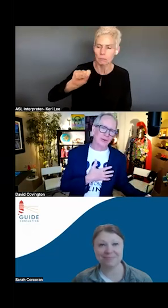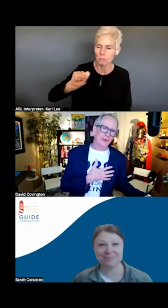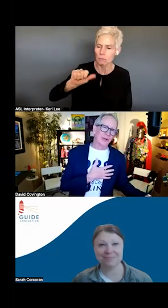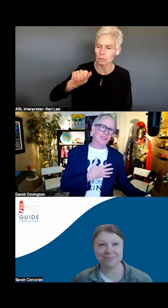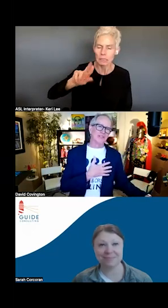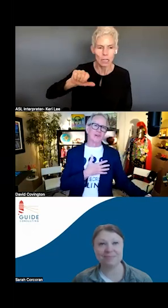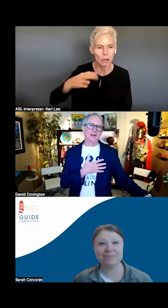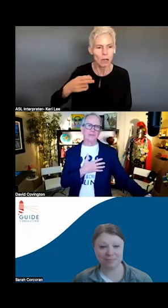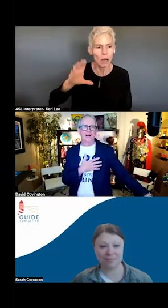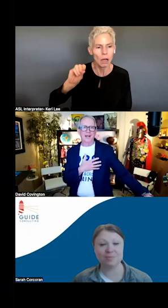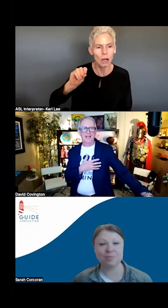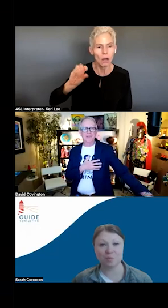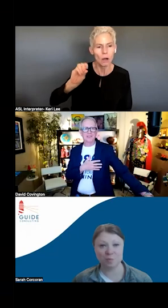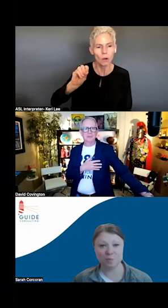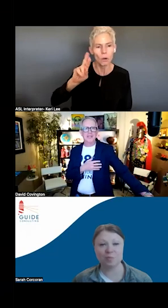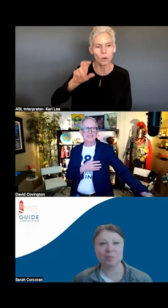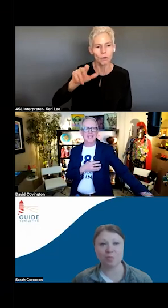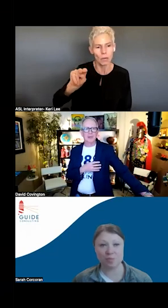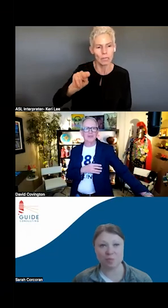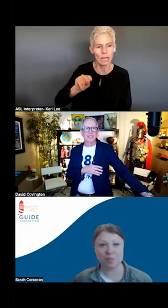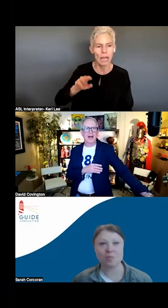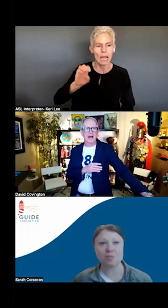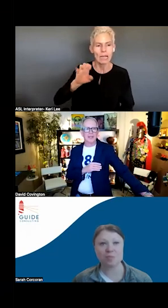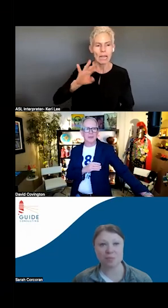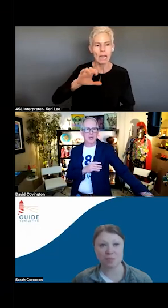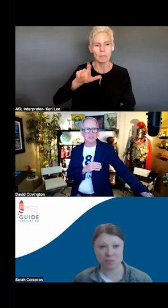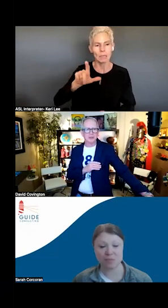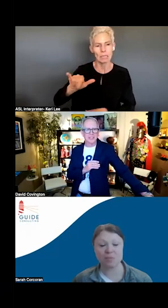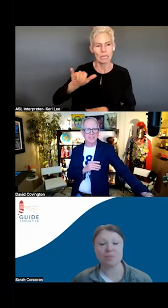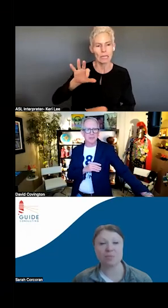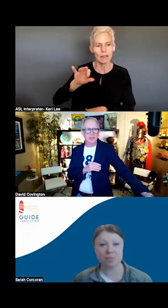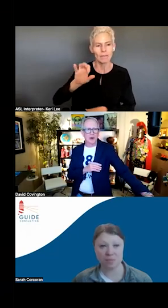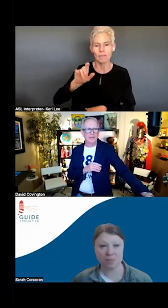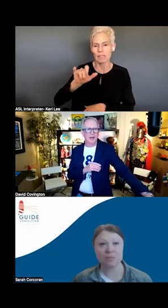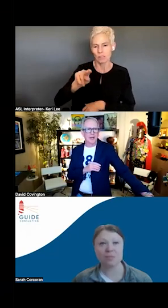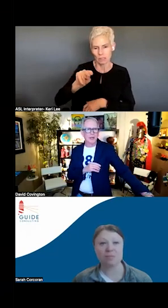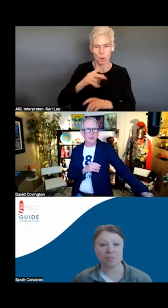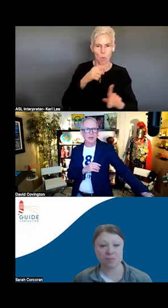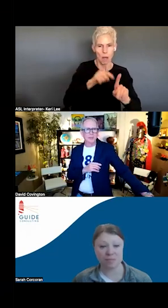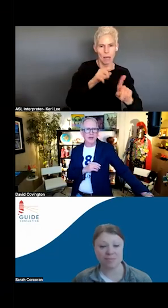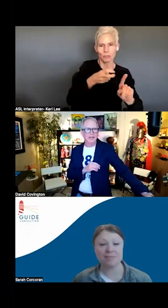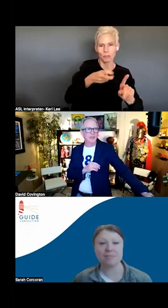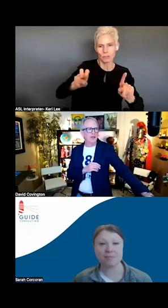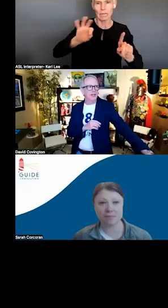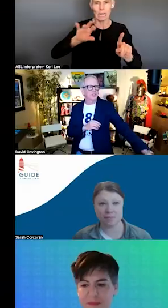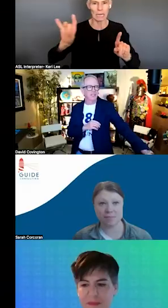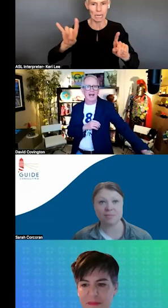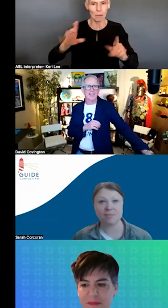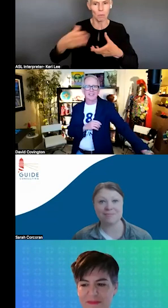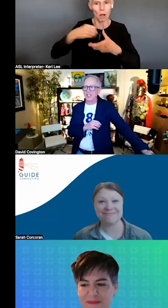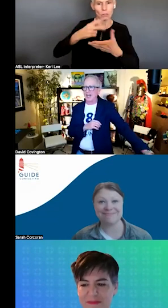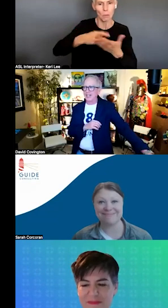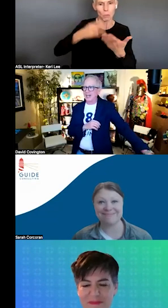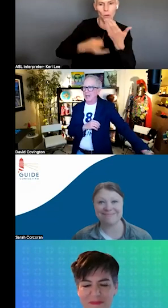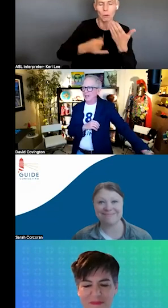Joanna Rosen from AFSP has now moved to NAMI. We hope she'll continue to be part of our program. Joanna, if you're here, say hi